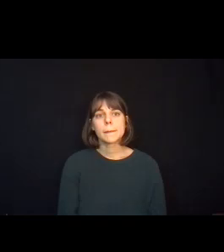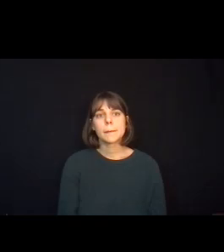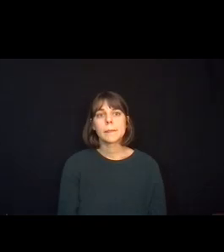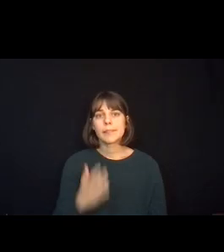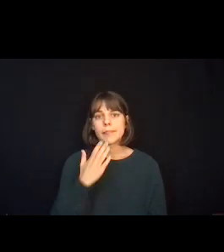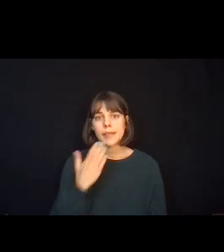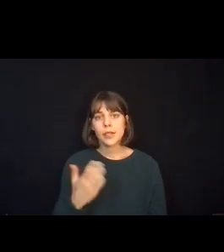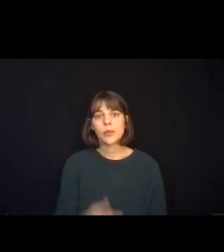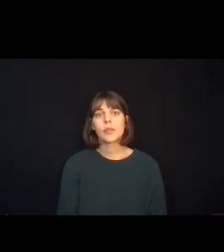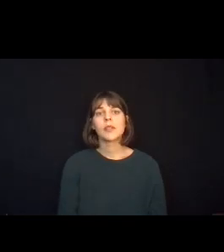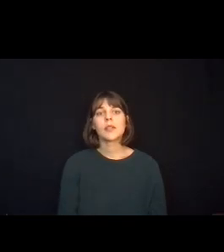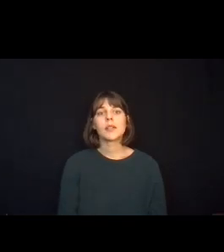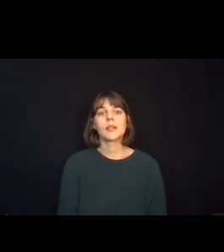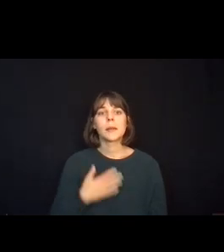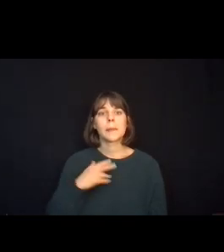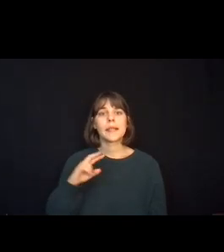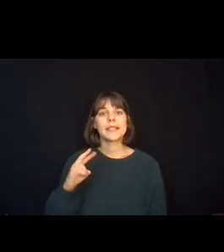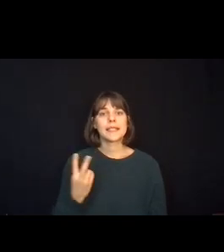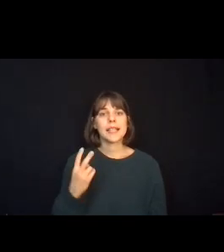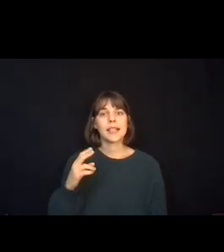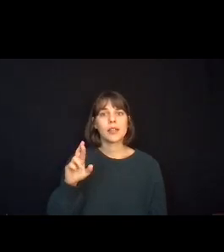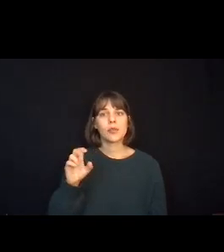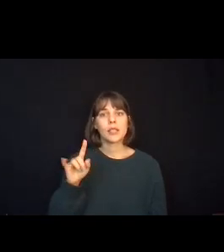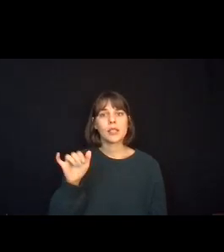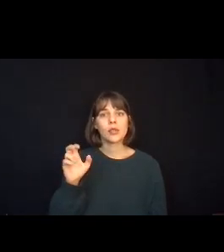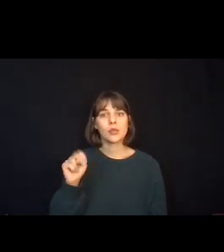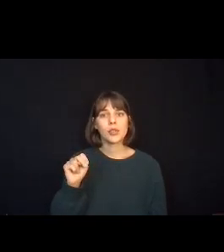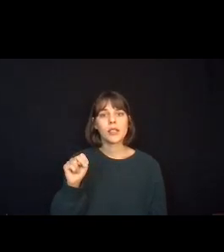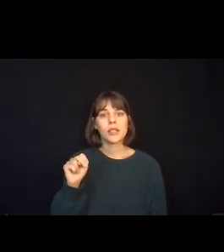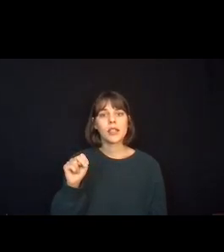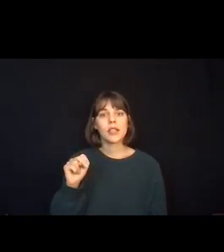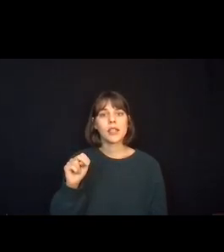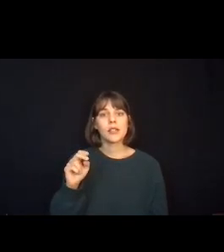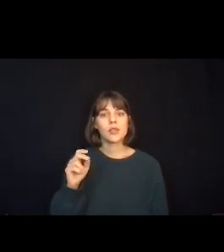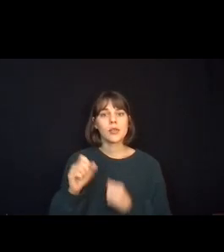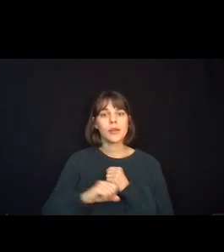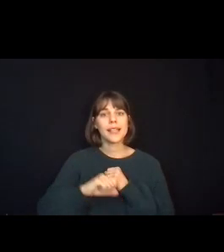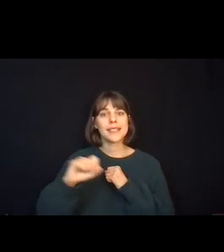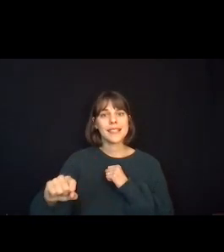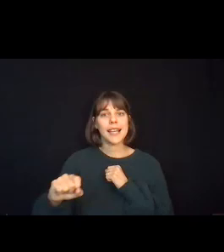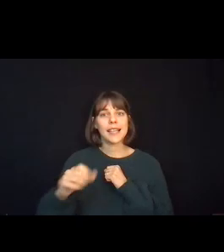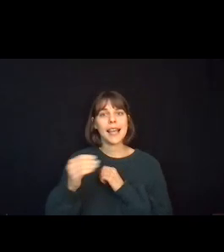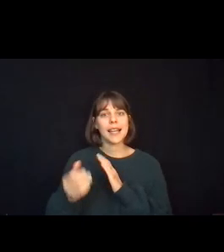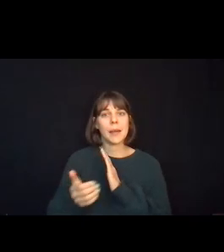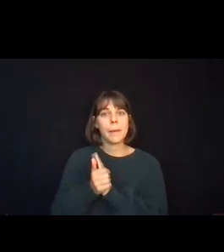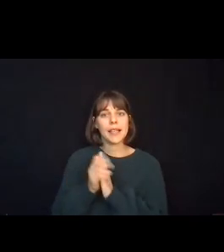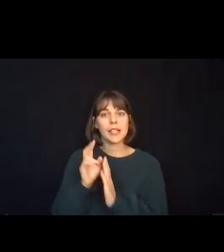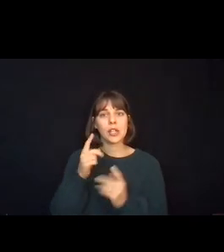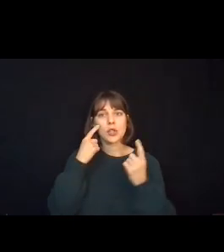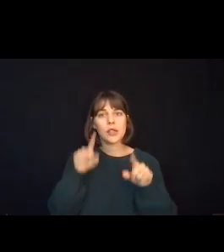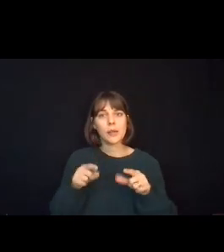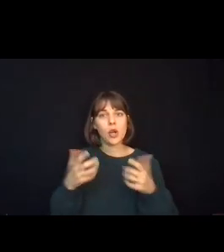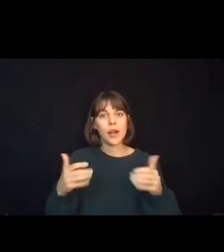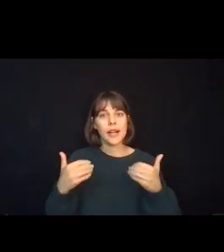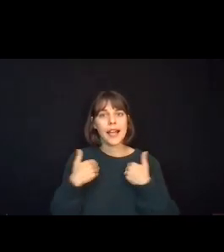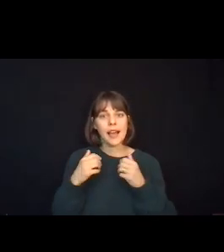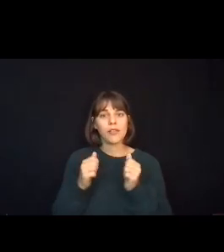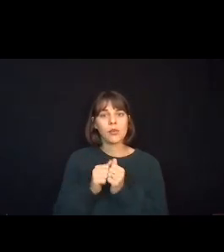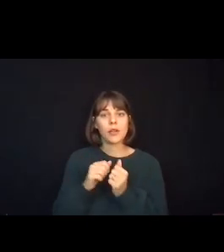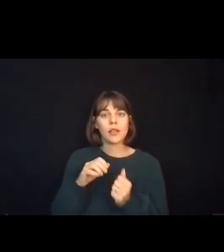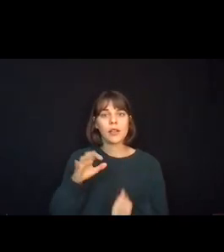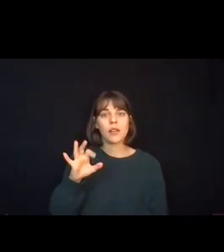Thank you. My second resolution is to extend and amend an agreement that we already have It is with Flowbird,